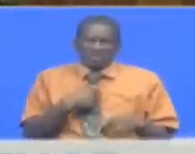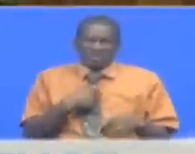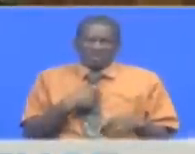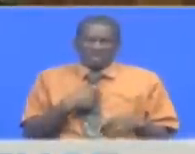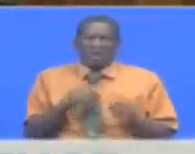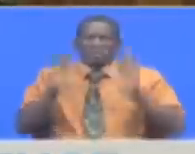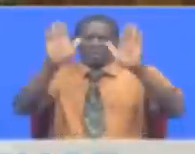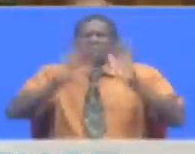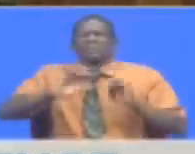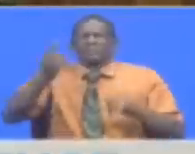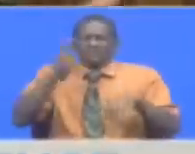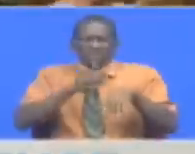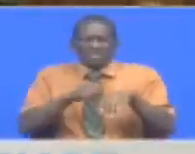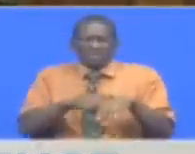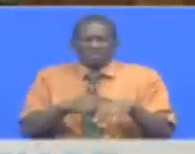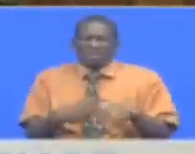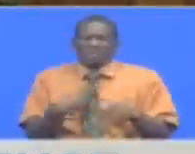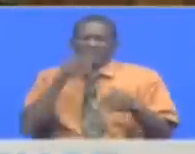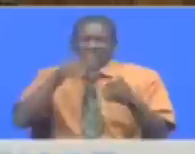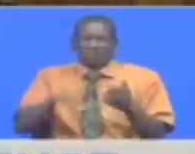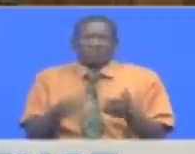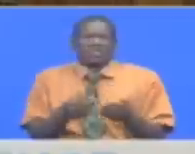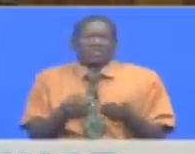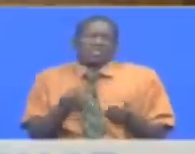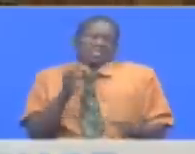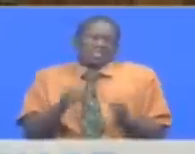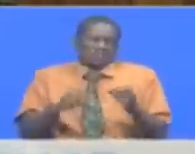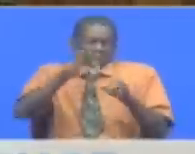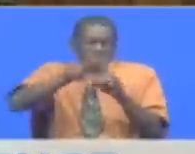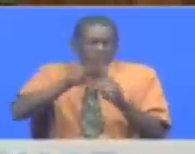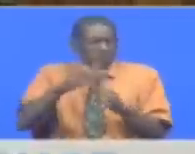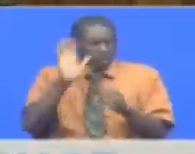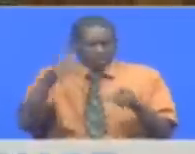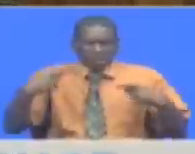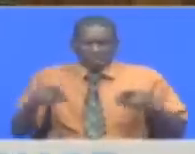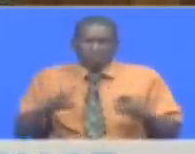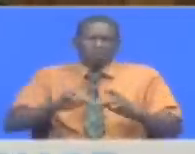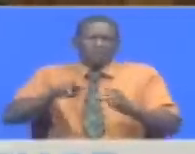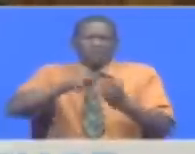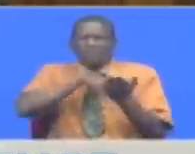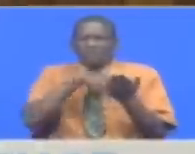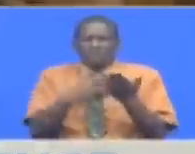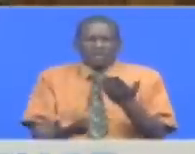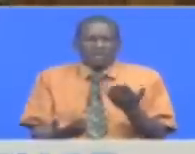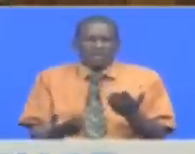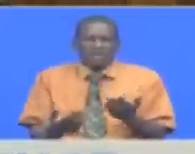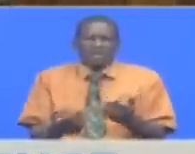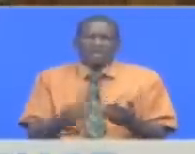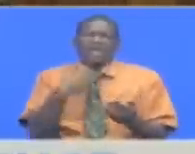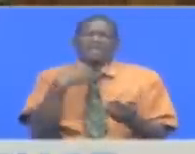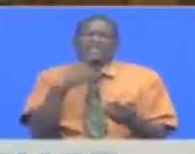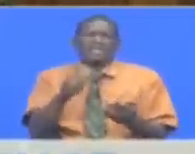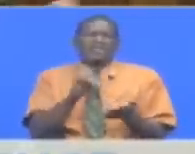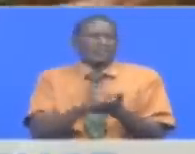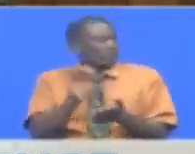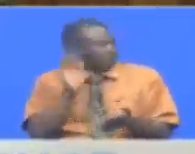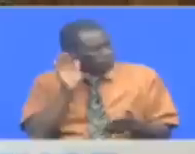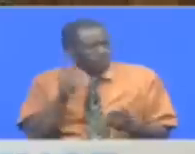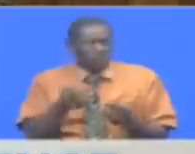time, that regardless of whether I'm chosen by or elected or not elected, I will still obey